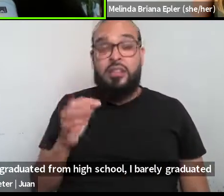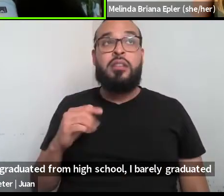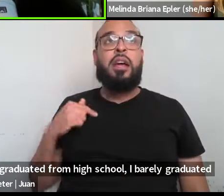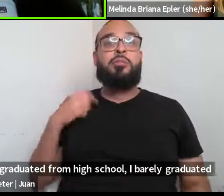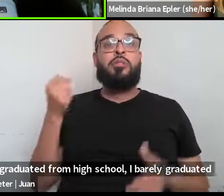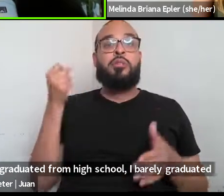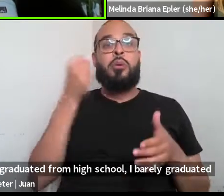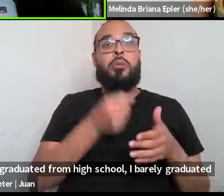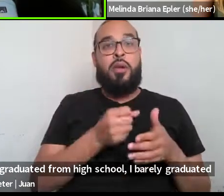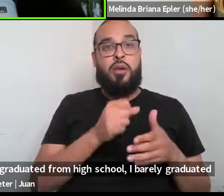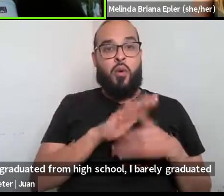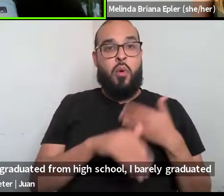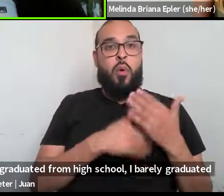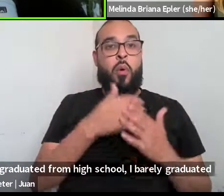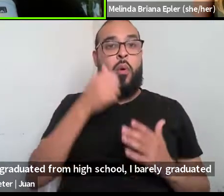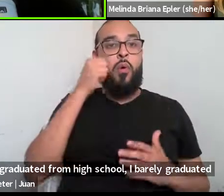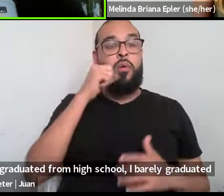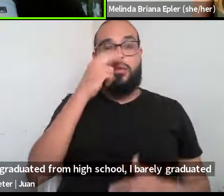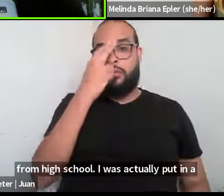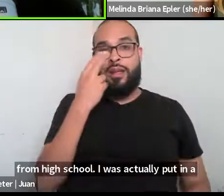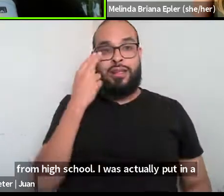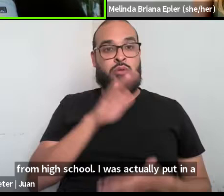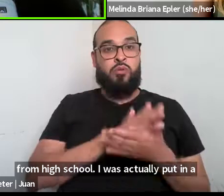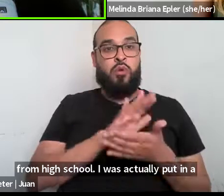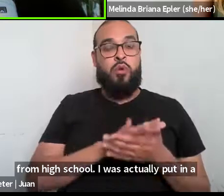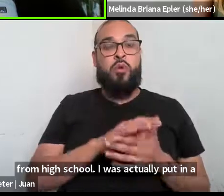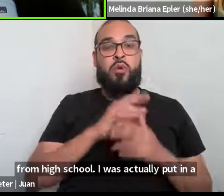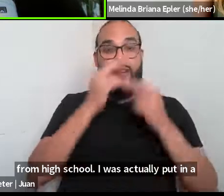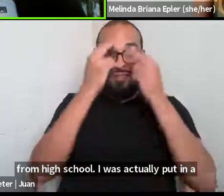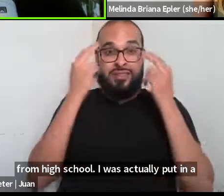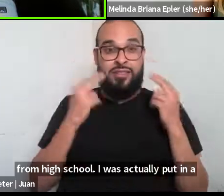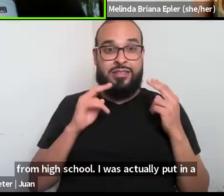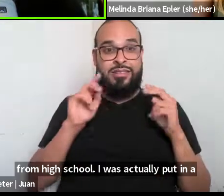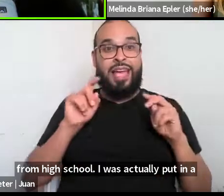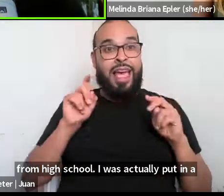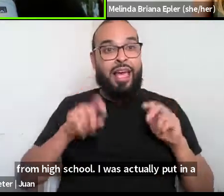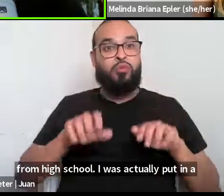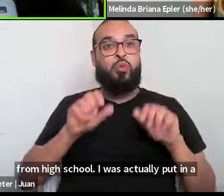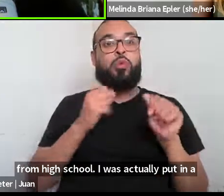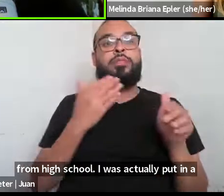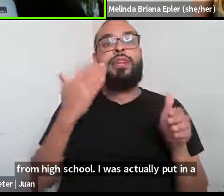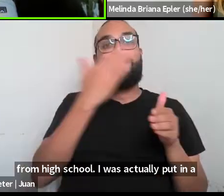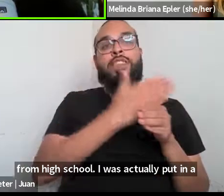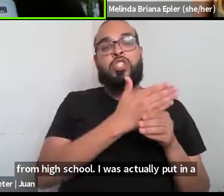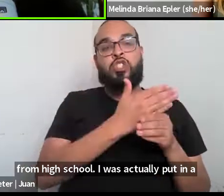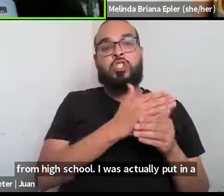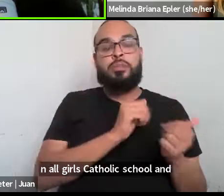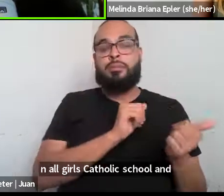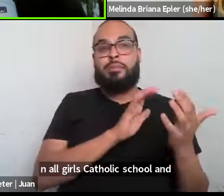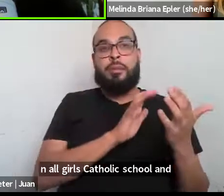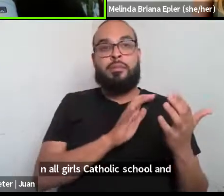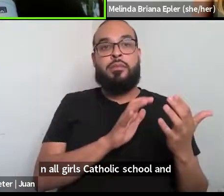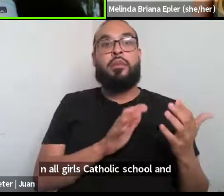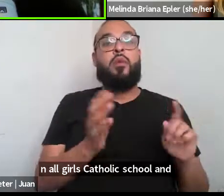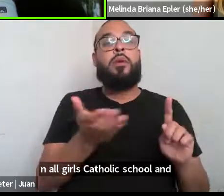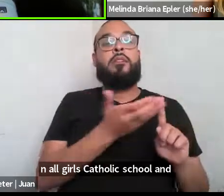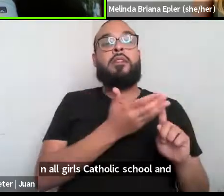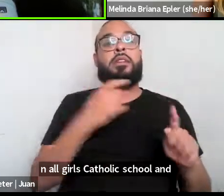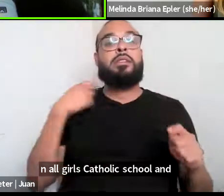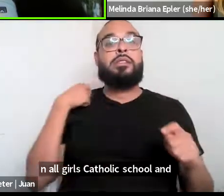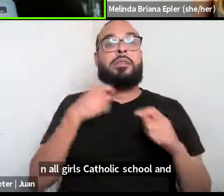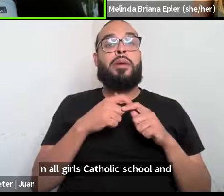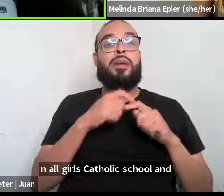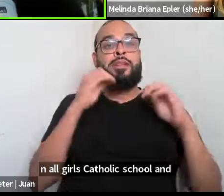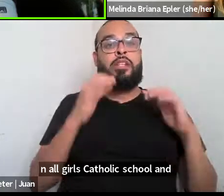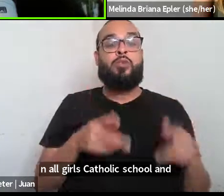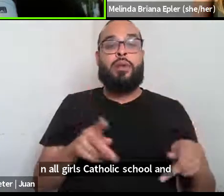all-girls Catholic school, and the nuns had to do an intervention to actually convince my Spanish teacher to allow me to